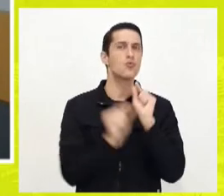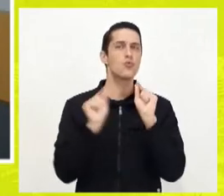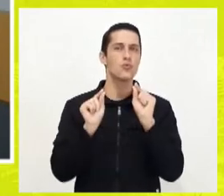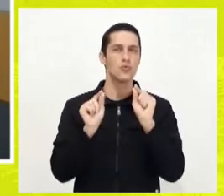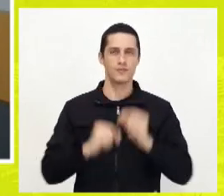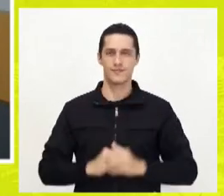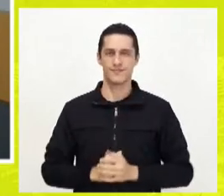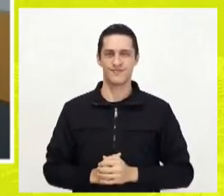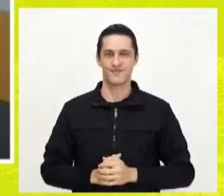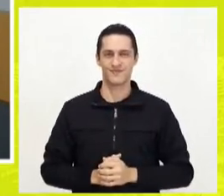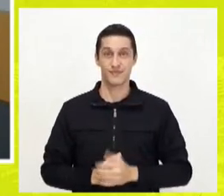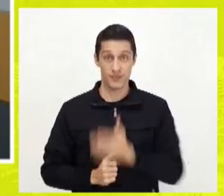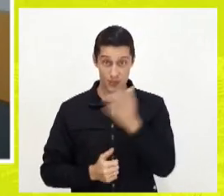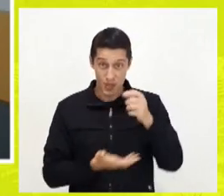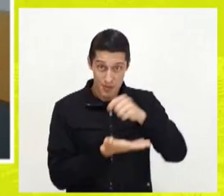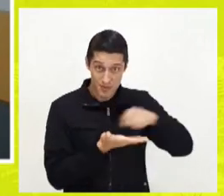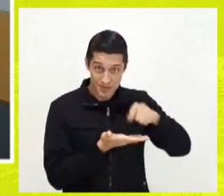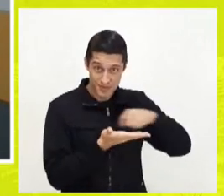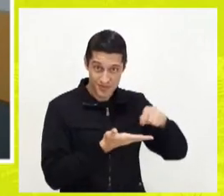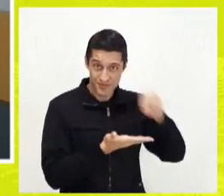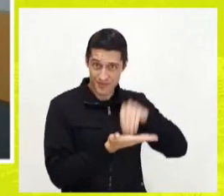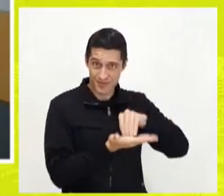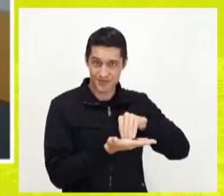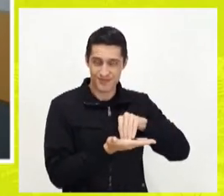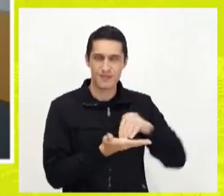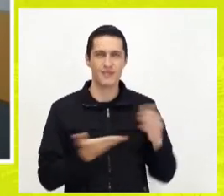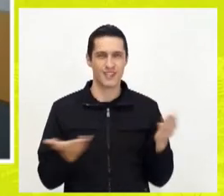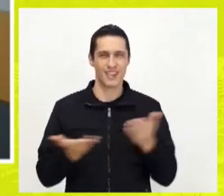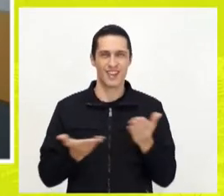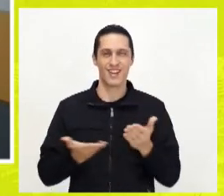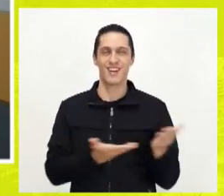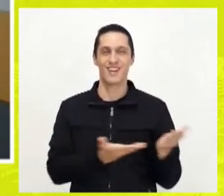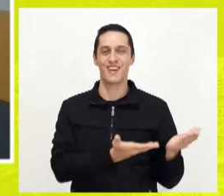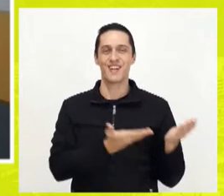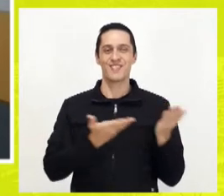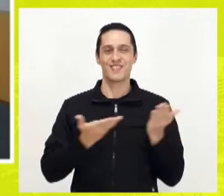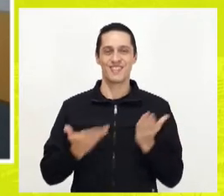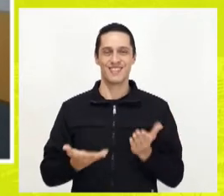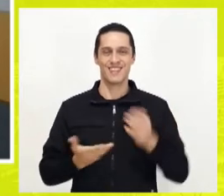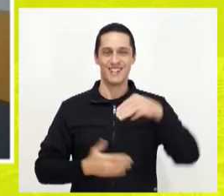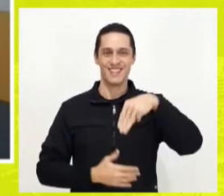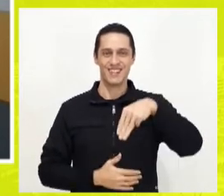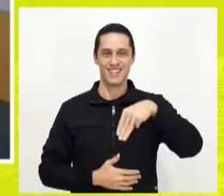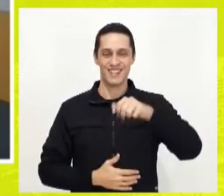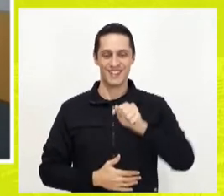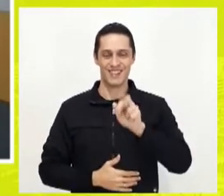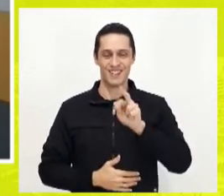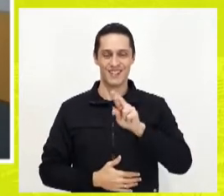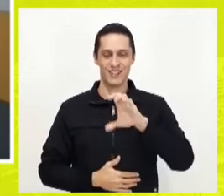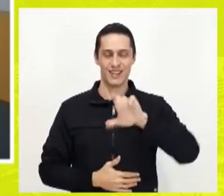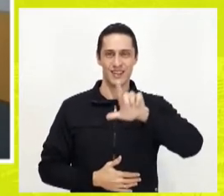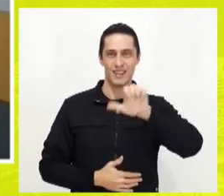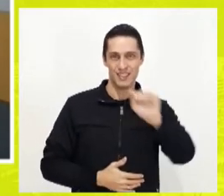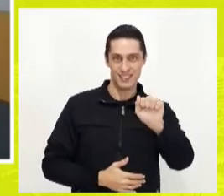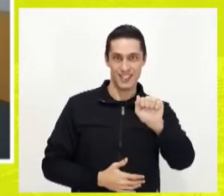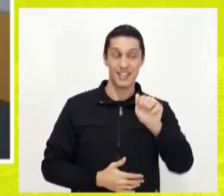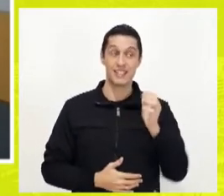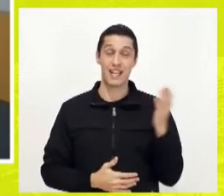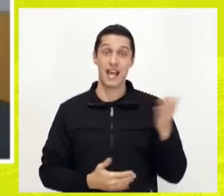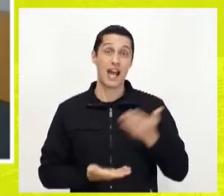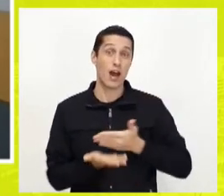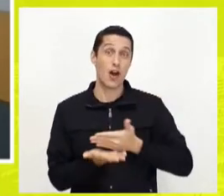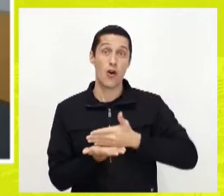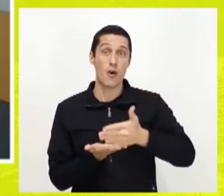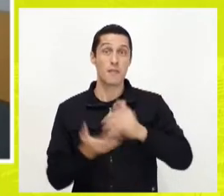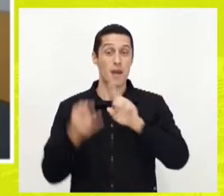the theme have you jotted down i'm i'm going to uh send now the floor to marcela duarte with the